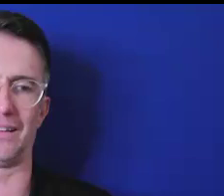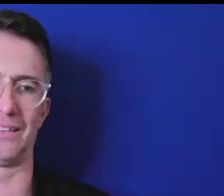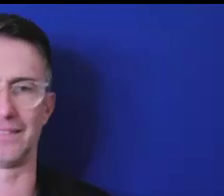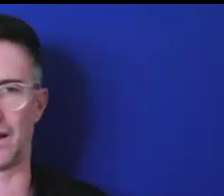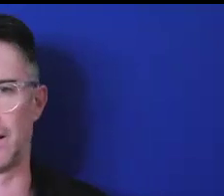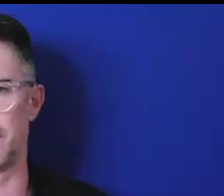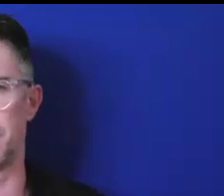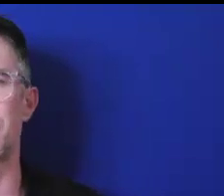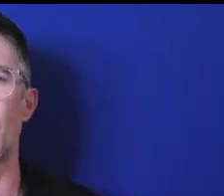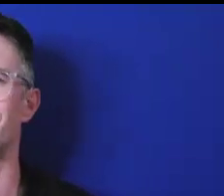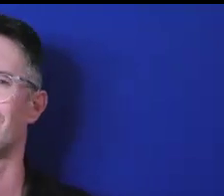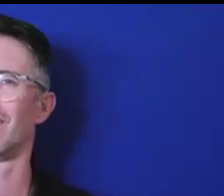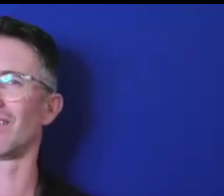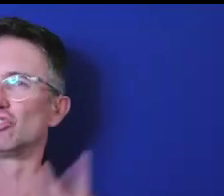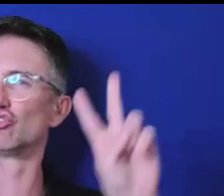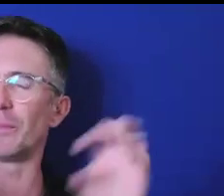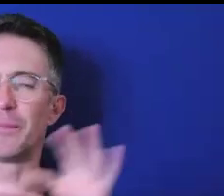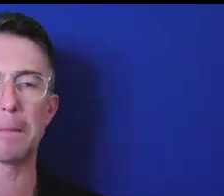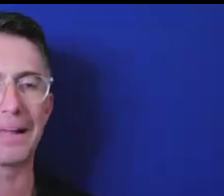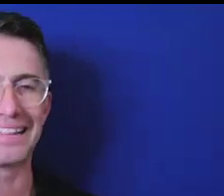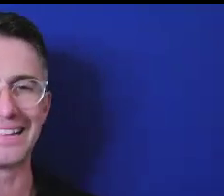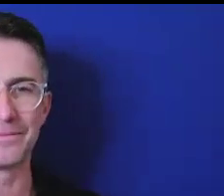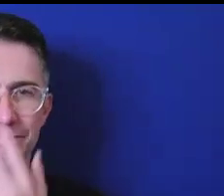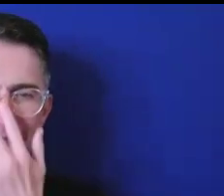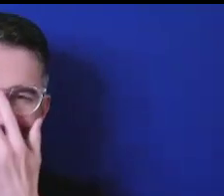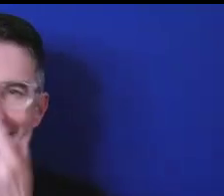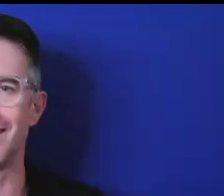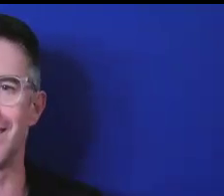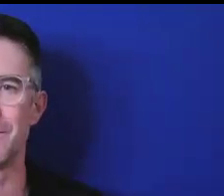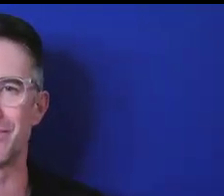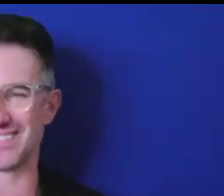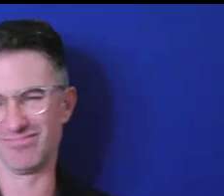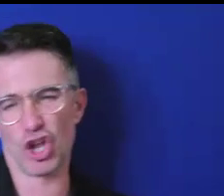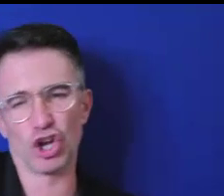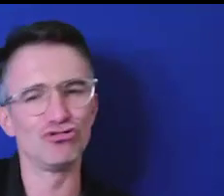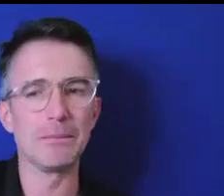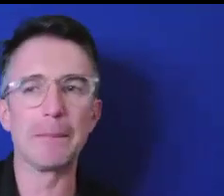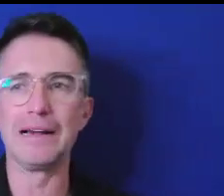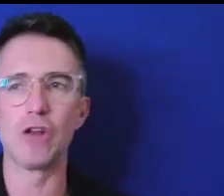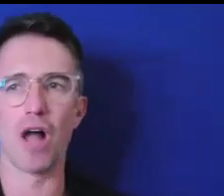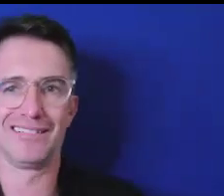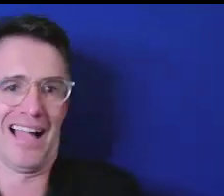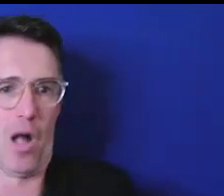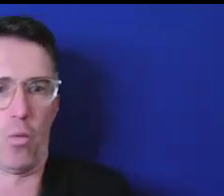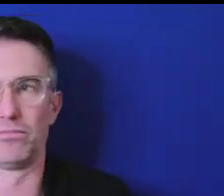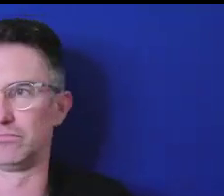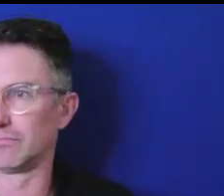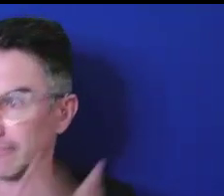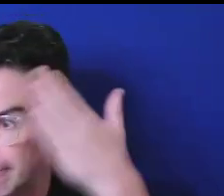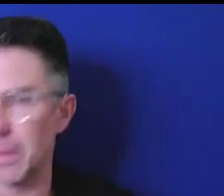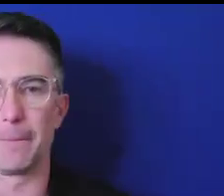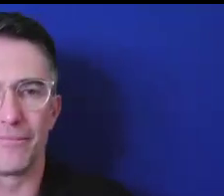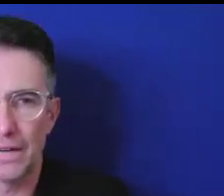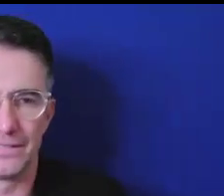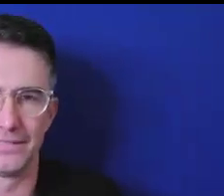in the system. But we had, for instance, a question which I would like to come back to Erika maybe and Sovannary about